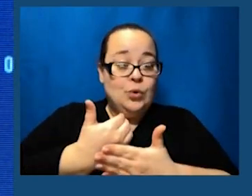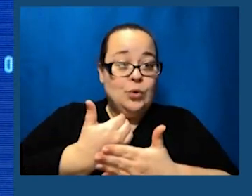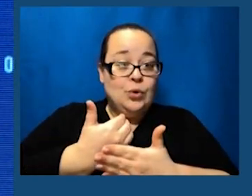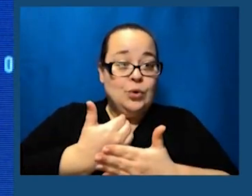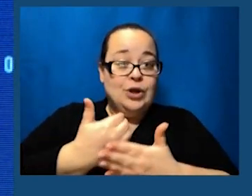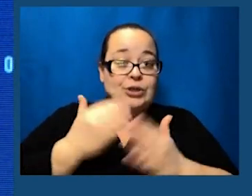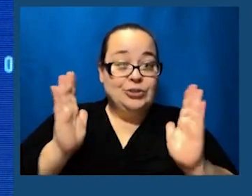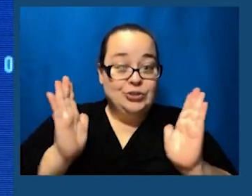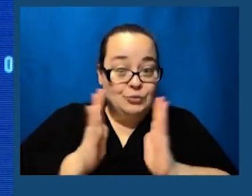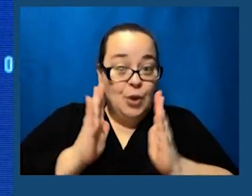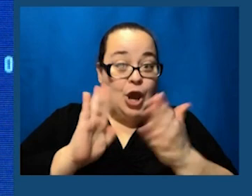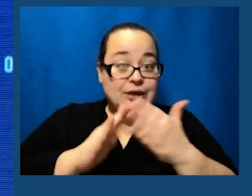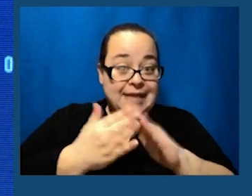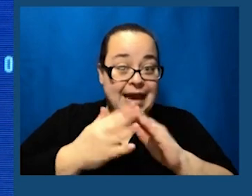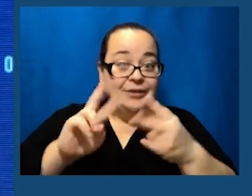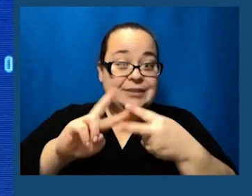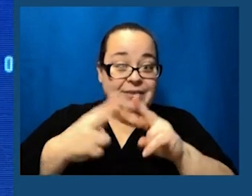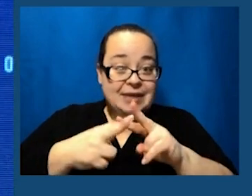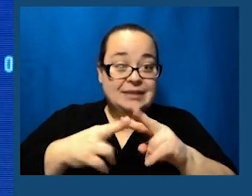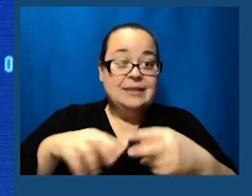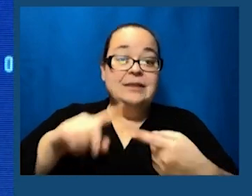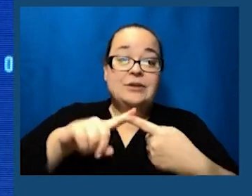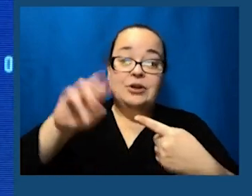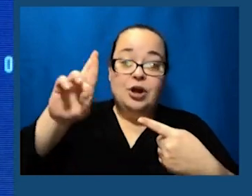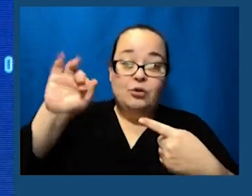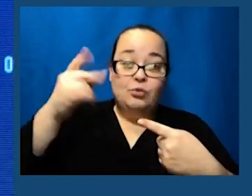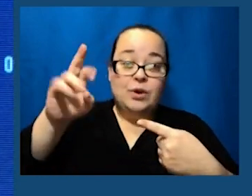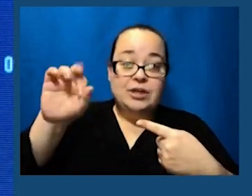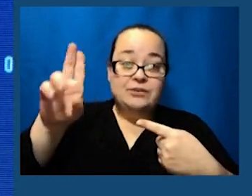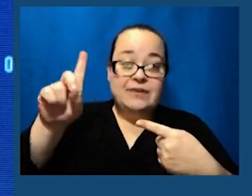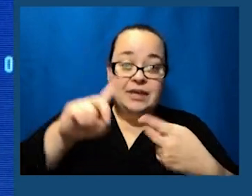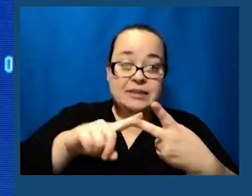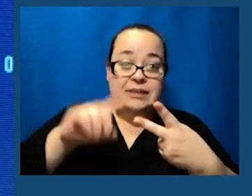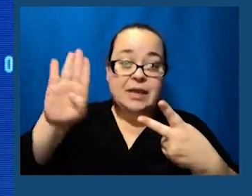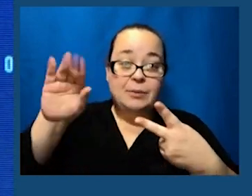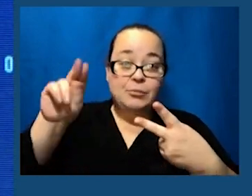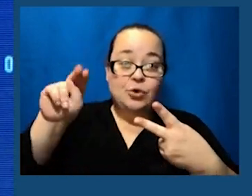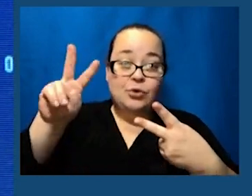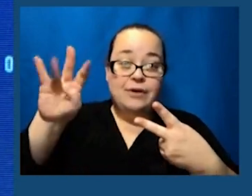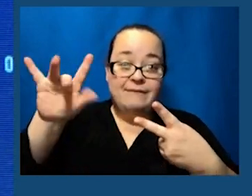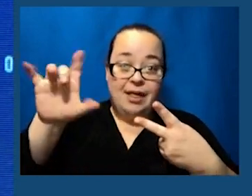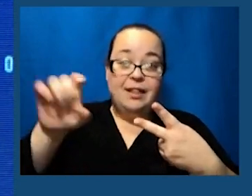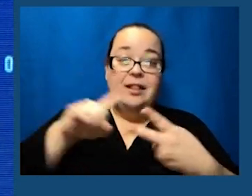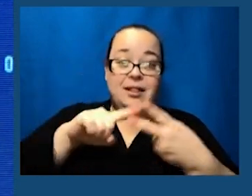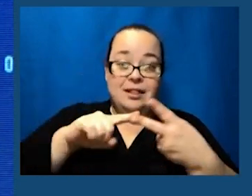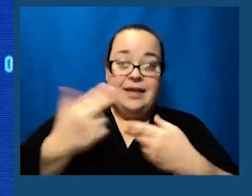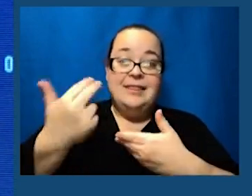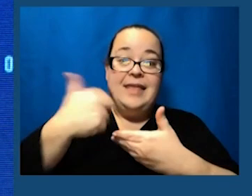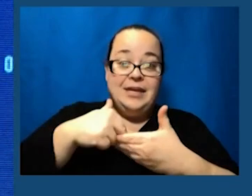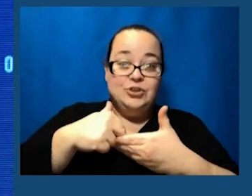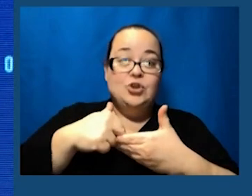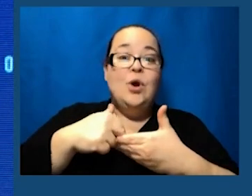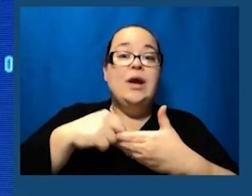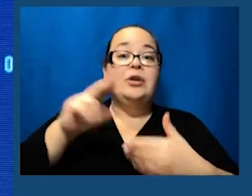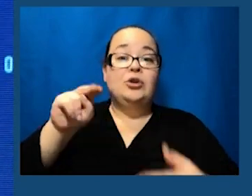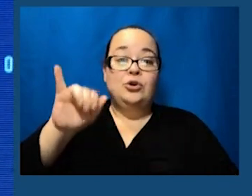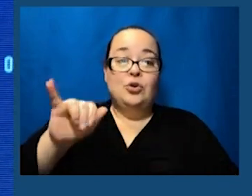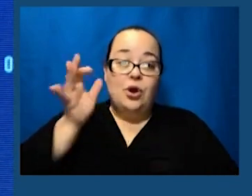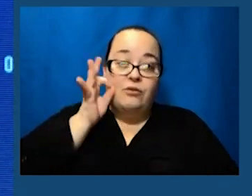smaller towns and villages, we have the town of Richfield and Boonville, who now join the New York Forward alumni